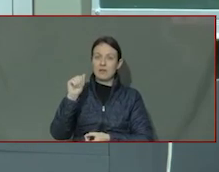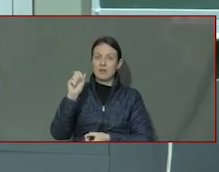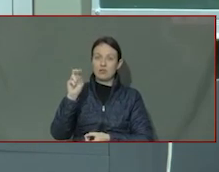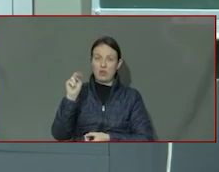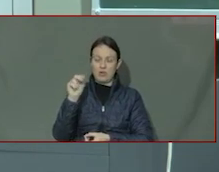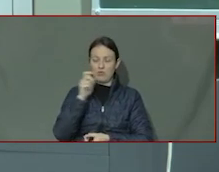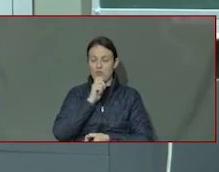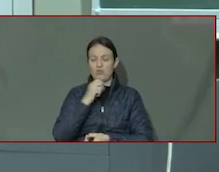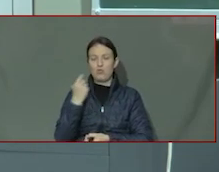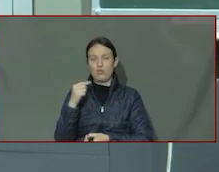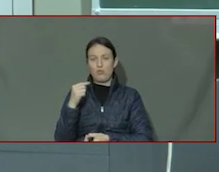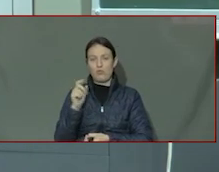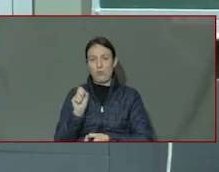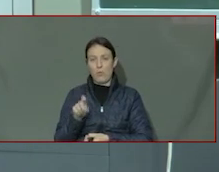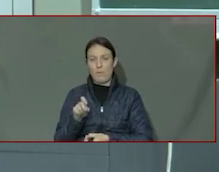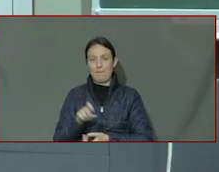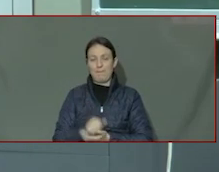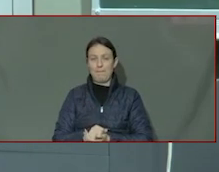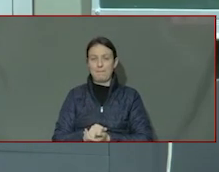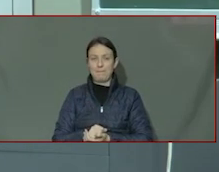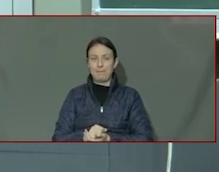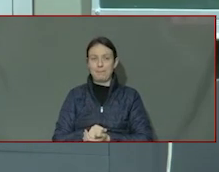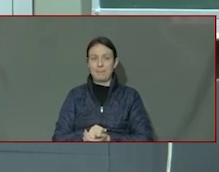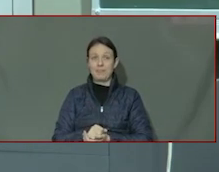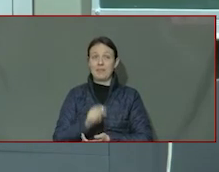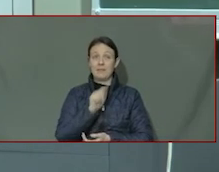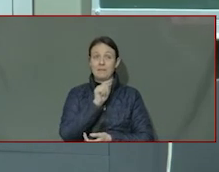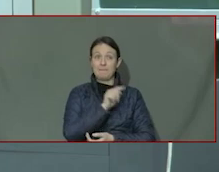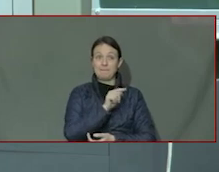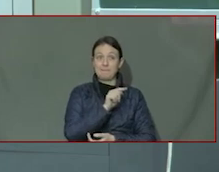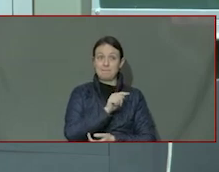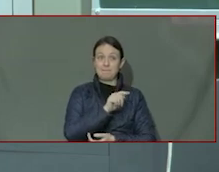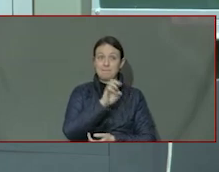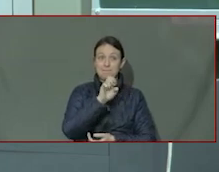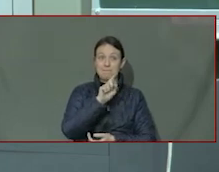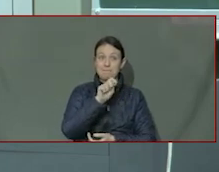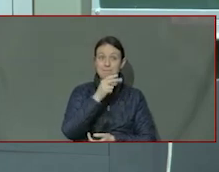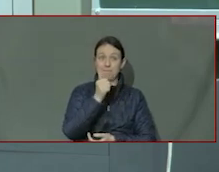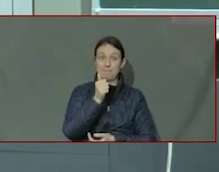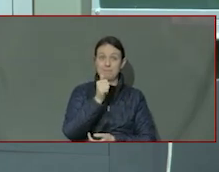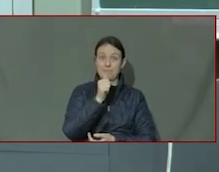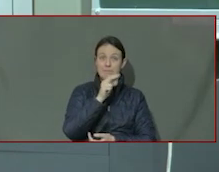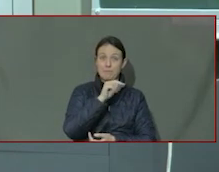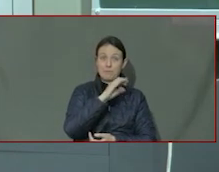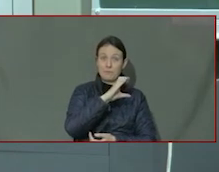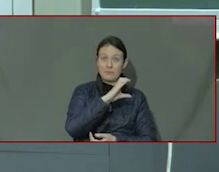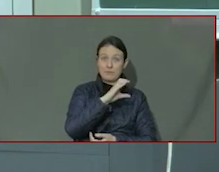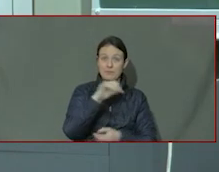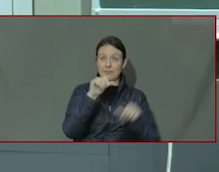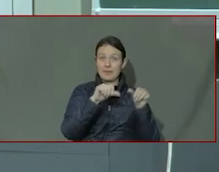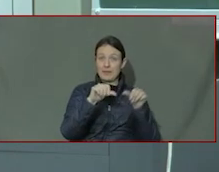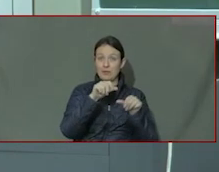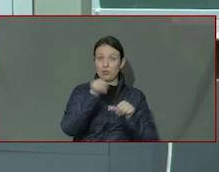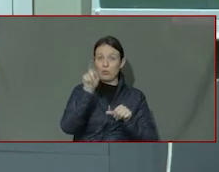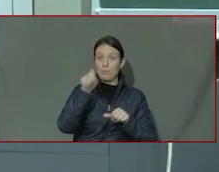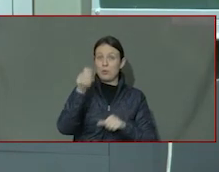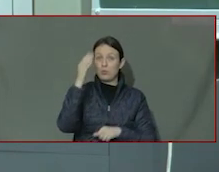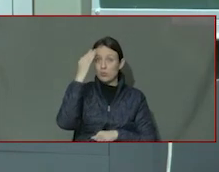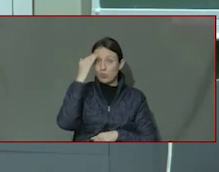Now, ethanoic acid, what is special about ethanoic acid? You need to know it